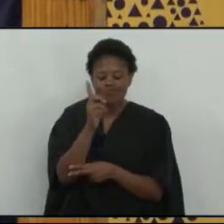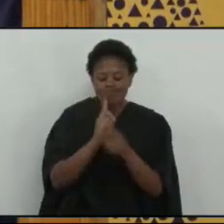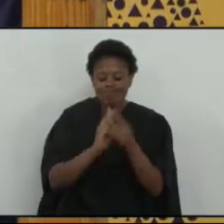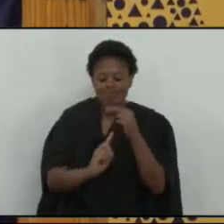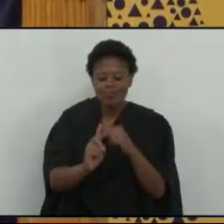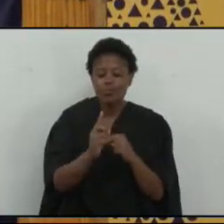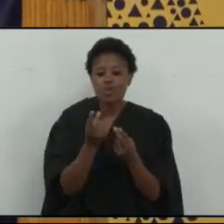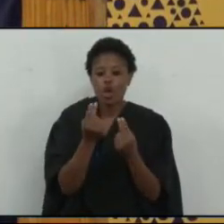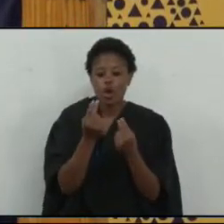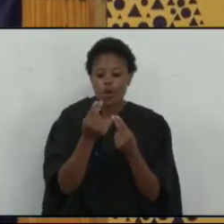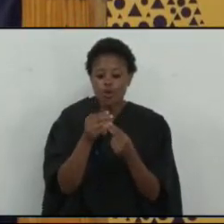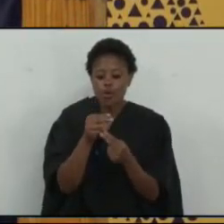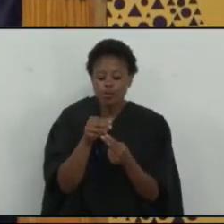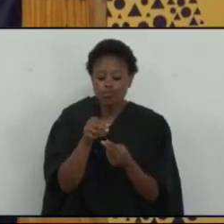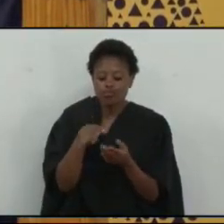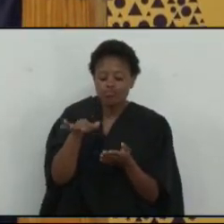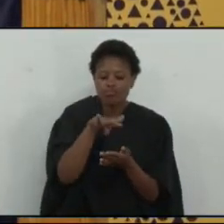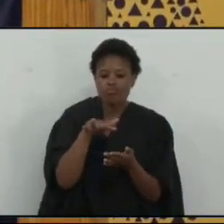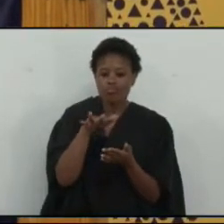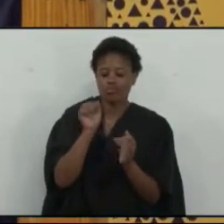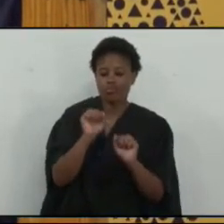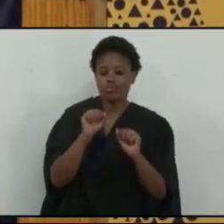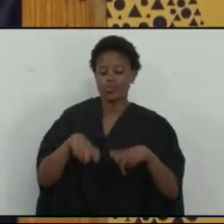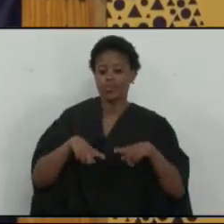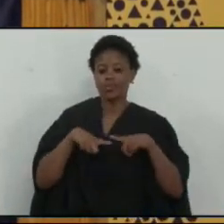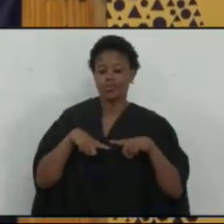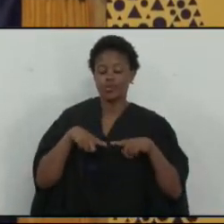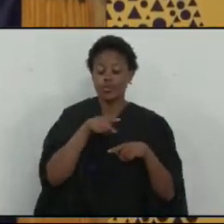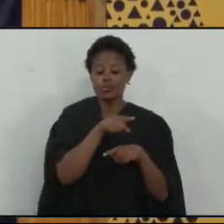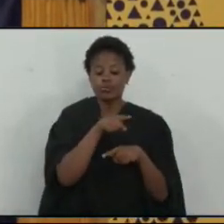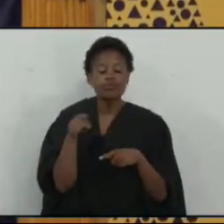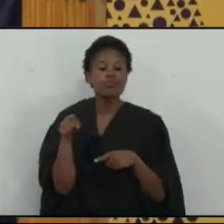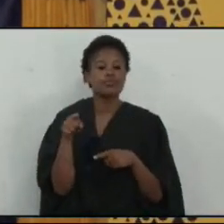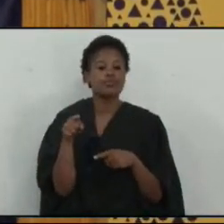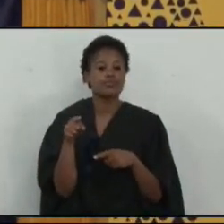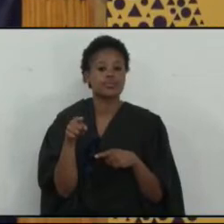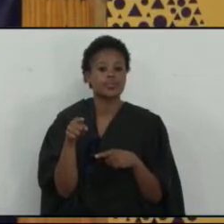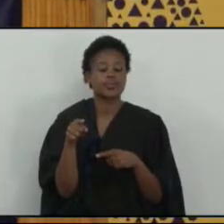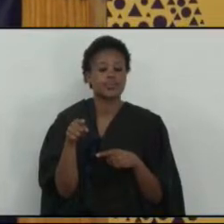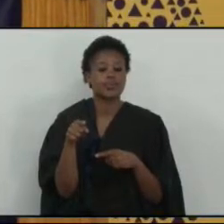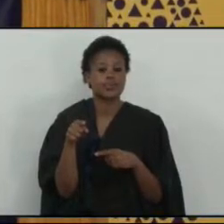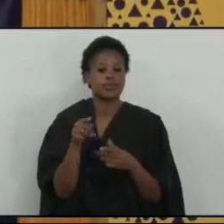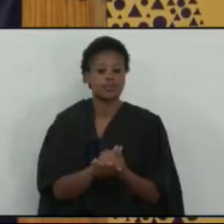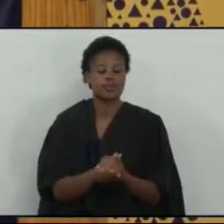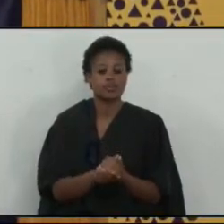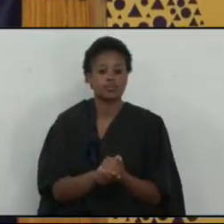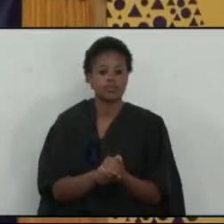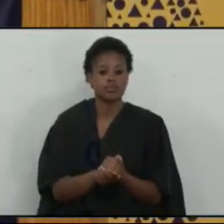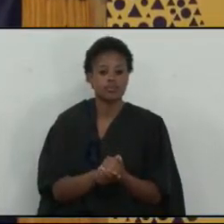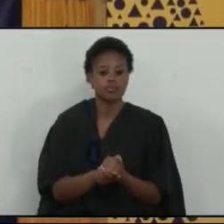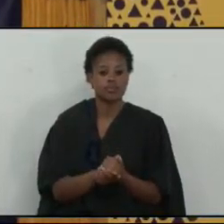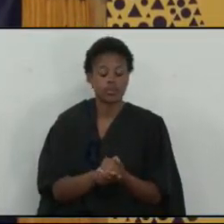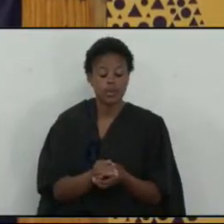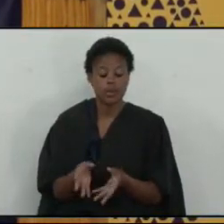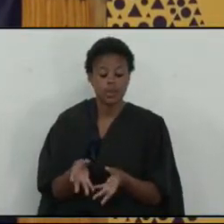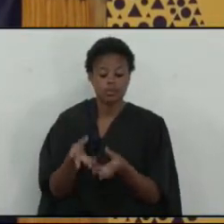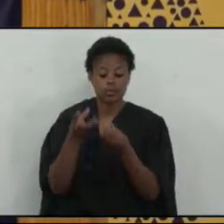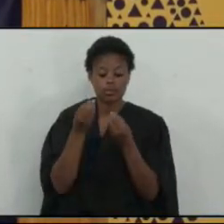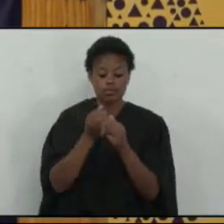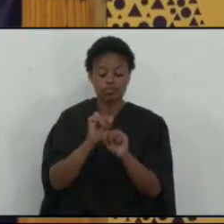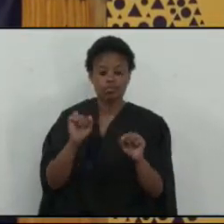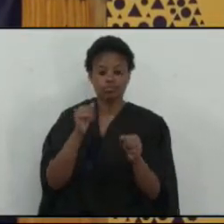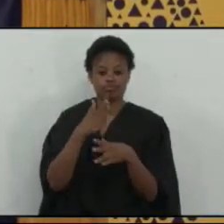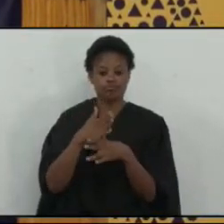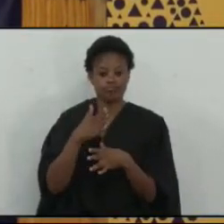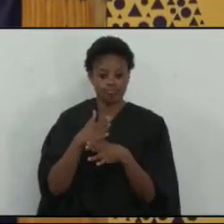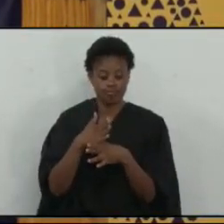new phase of your lives, especially for those of you who have just started your